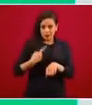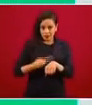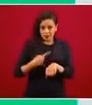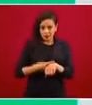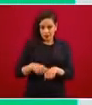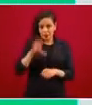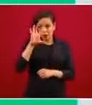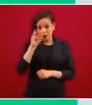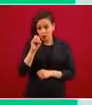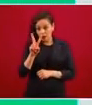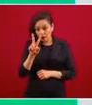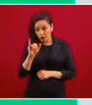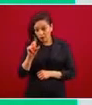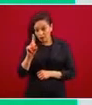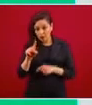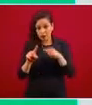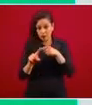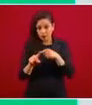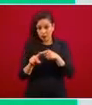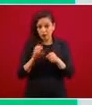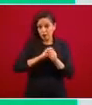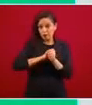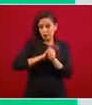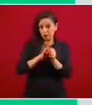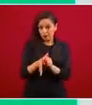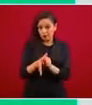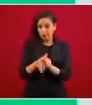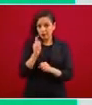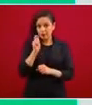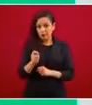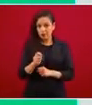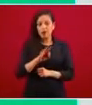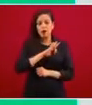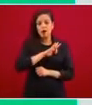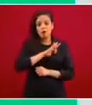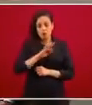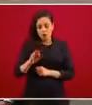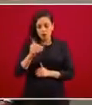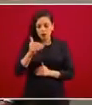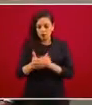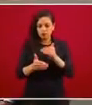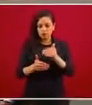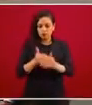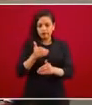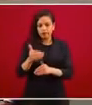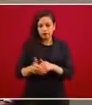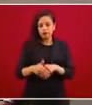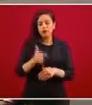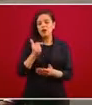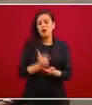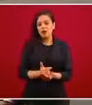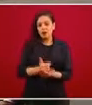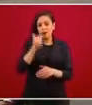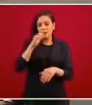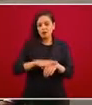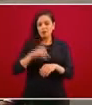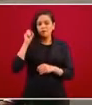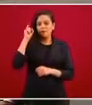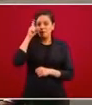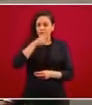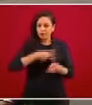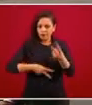this story is important because some people don't quite understand yet what is the difference between pneumonia and COVID.